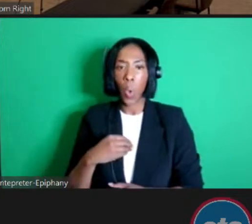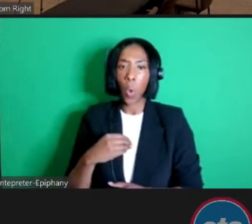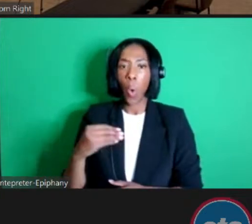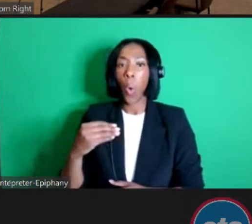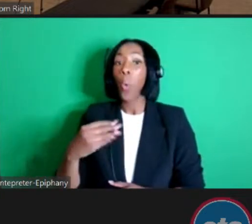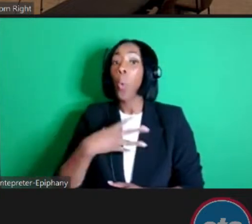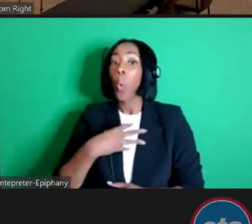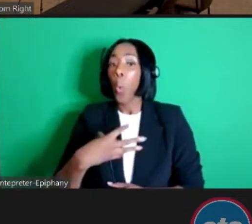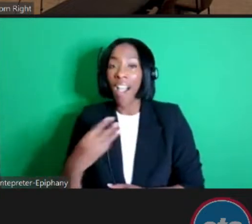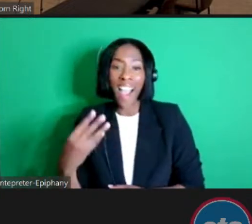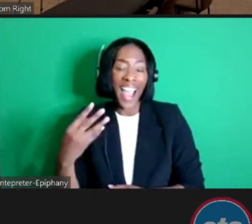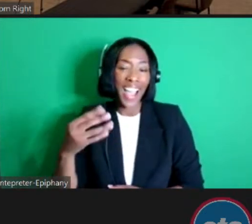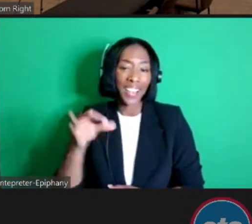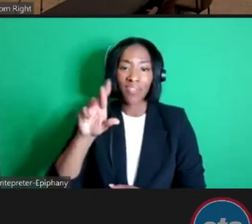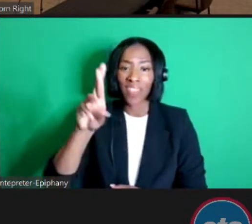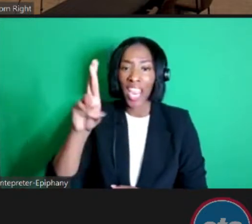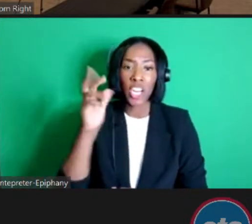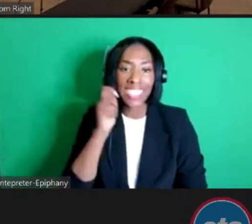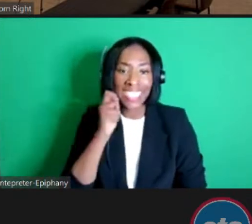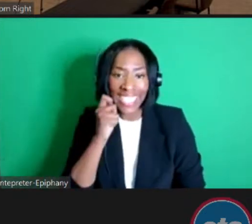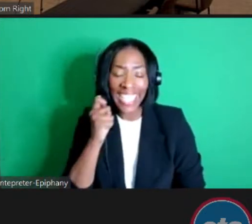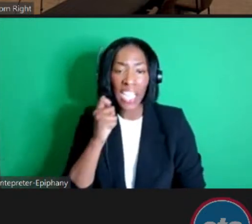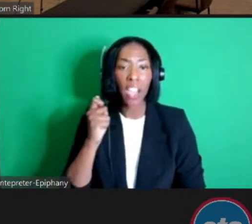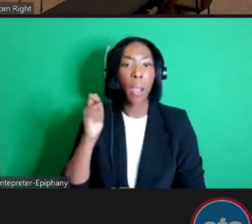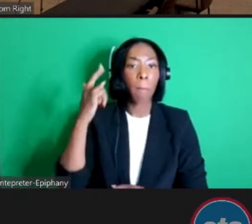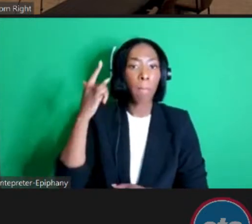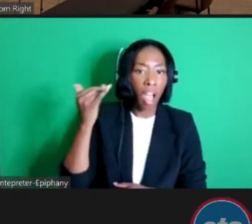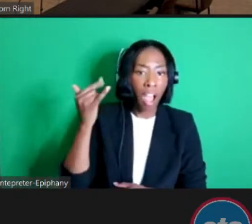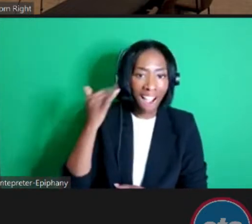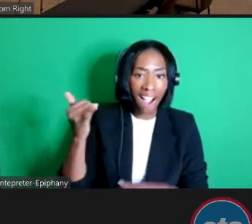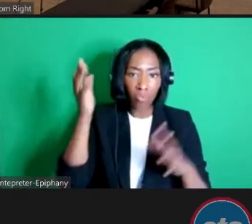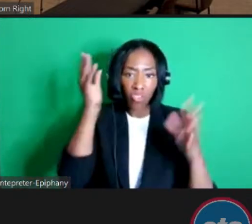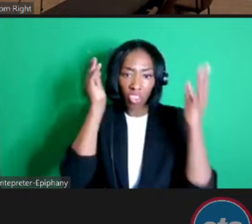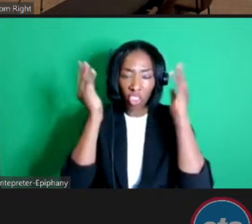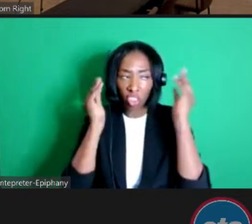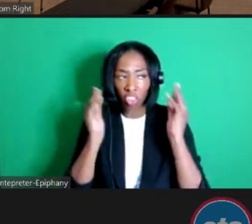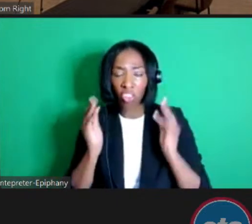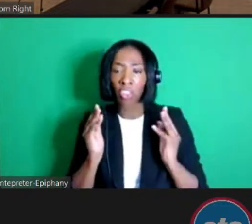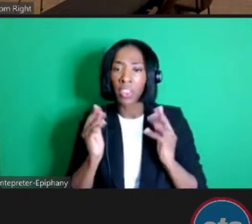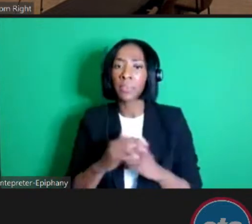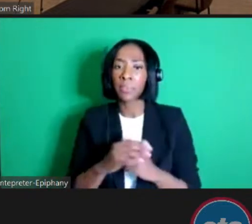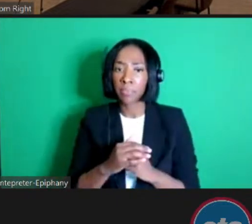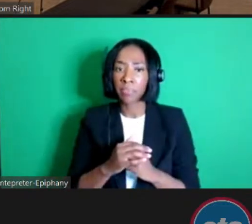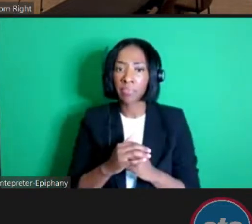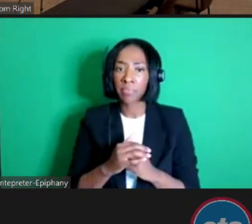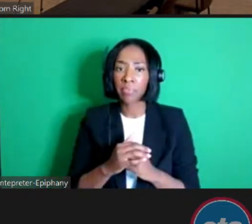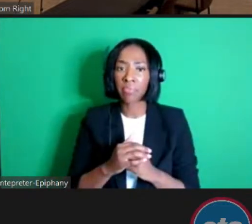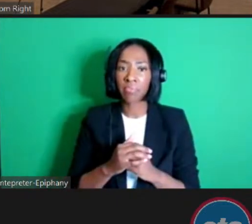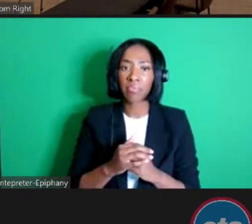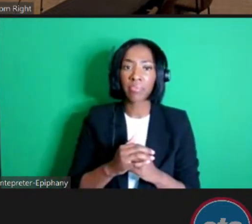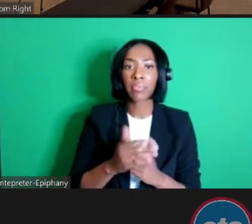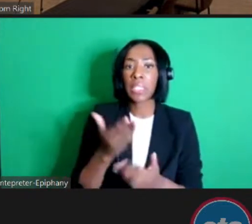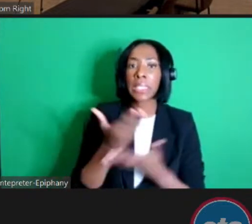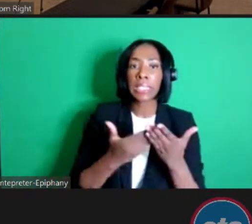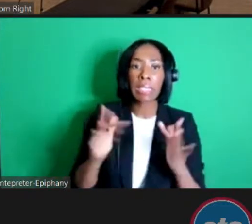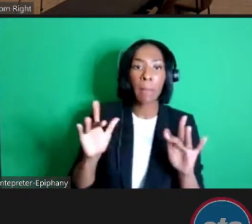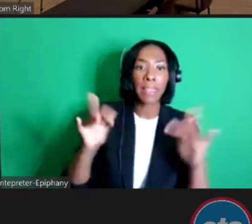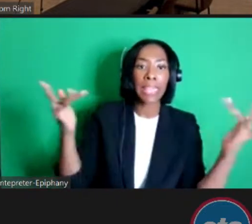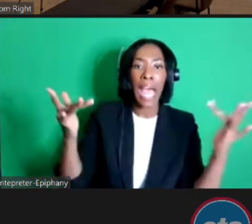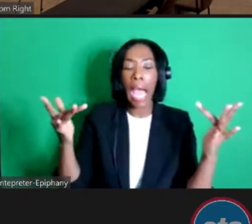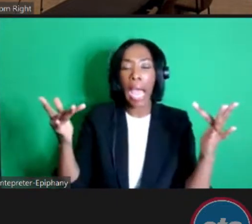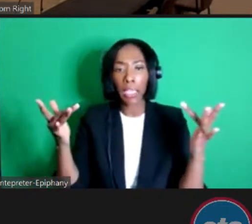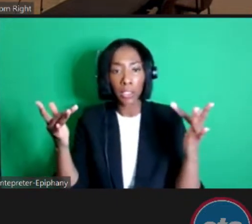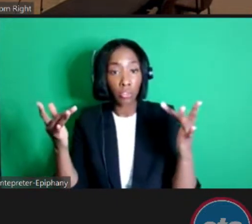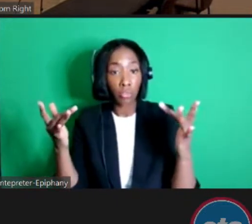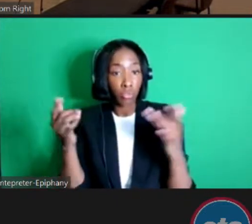skin, blondish, various shades of blonde, etc. Some white and some gray mixed in hair, pulled